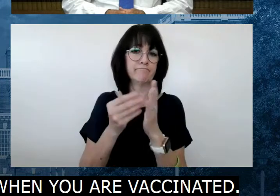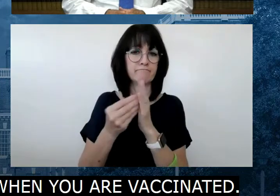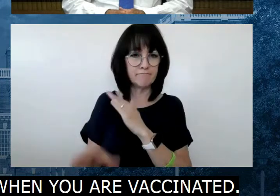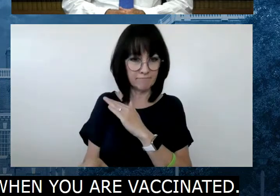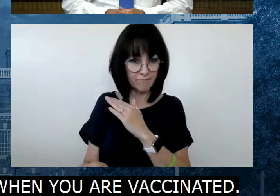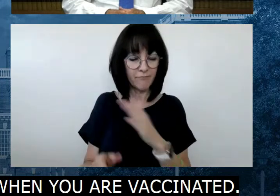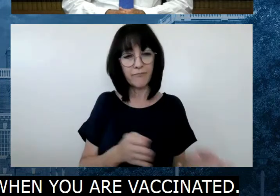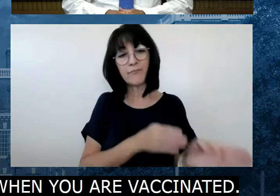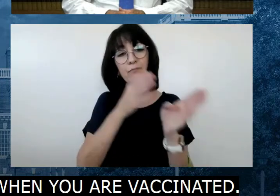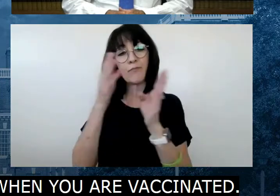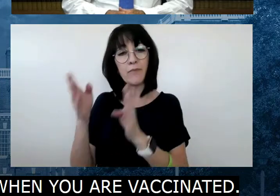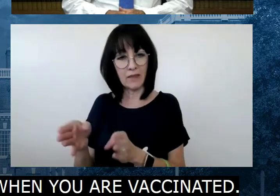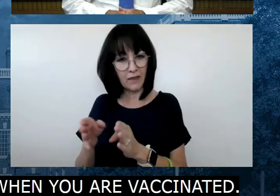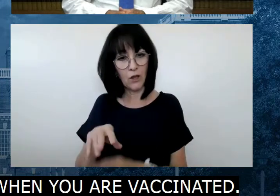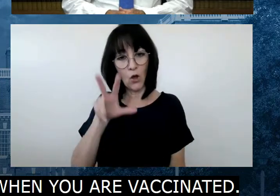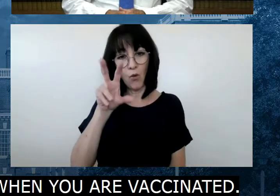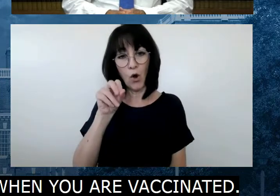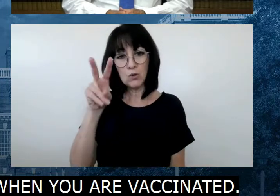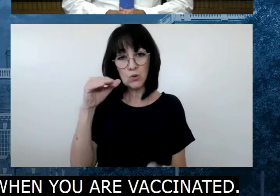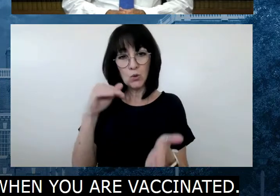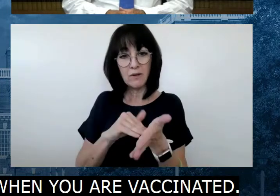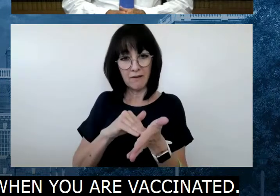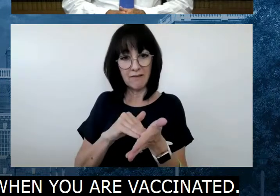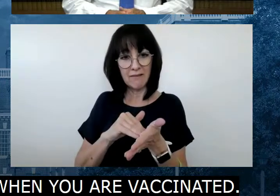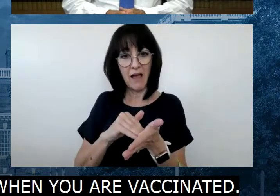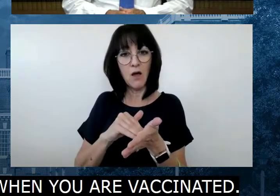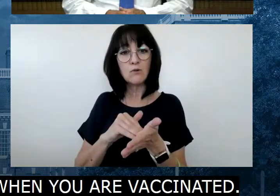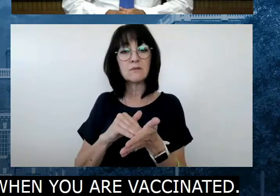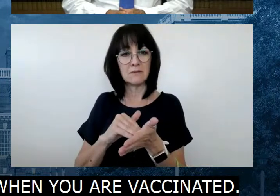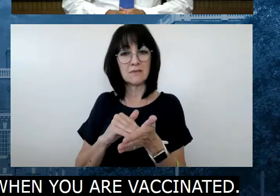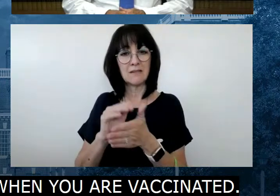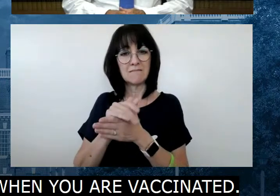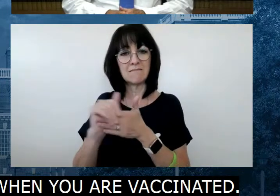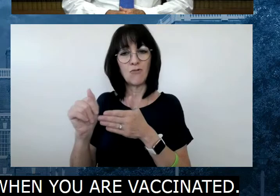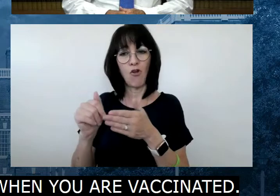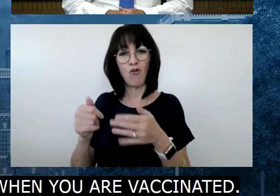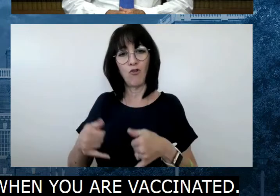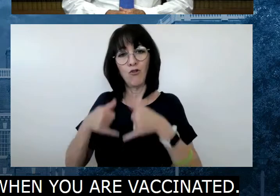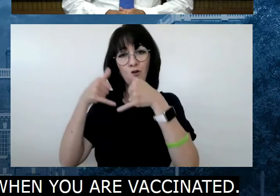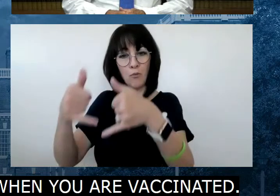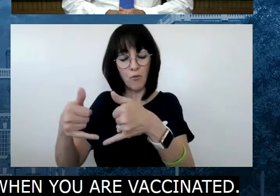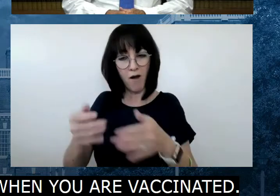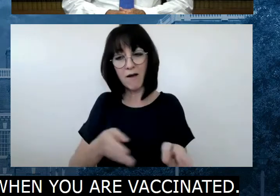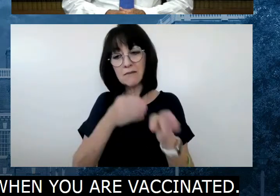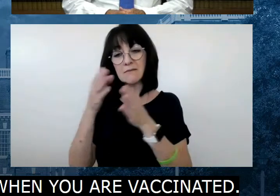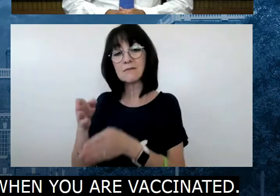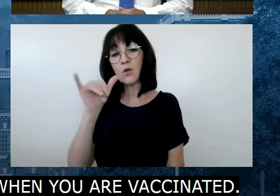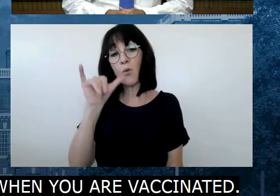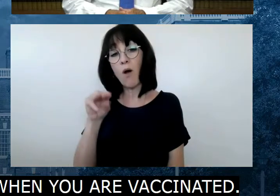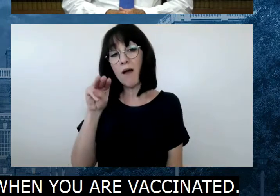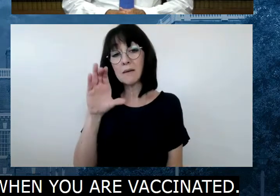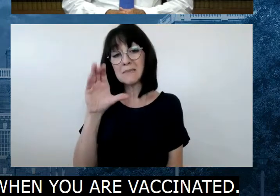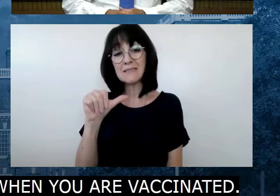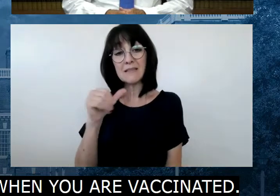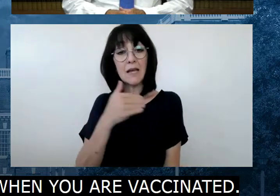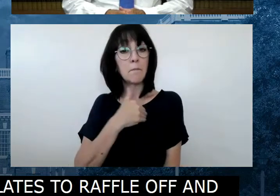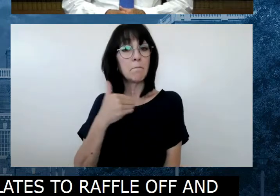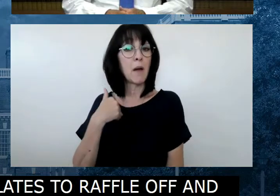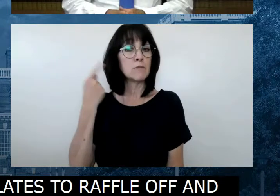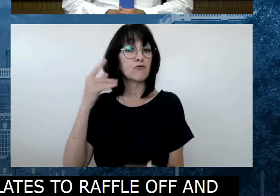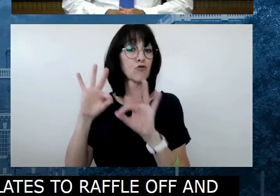prize. We got other prizes, family membership to the YMCA in particular that have joined us, and we're really